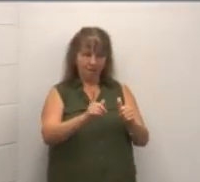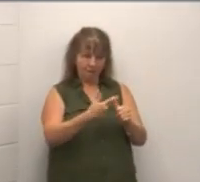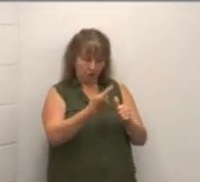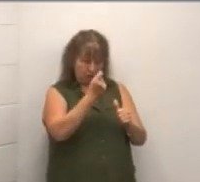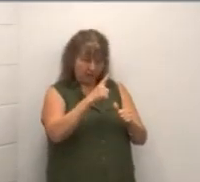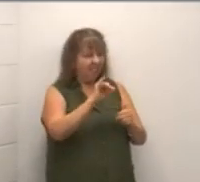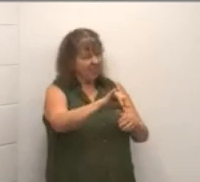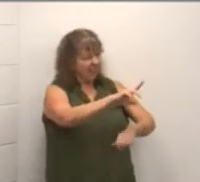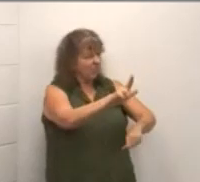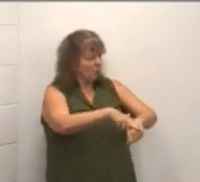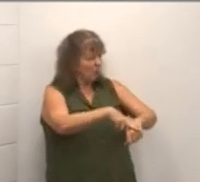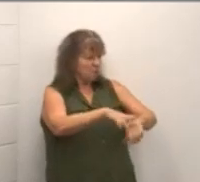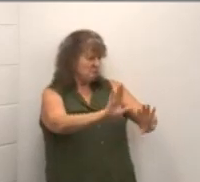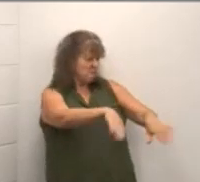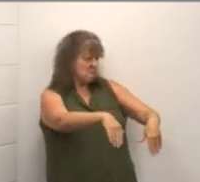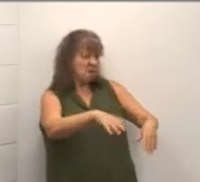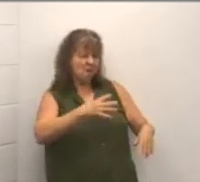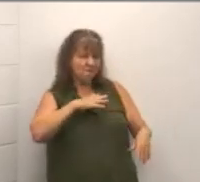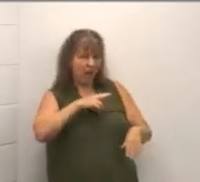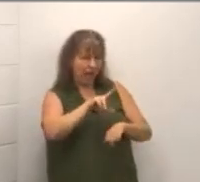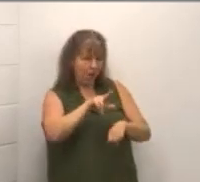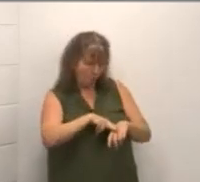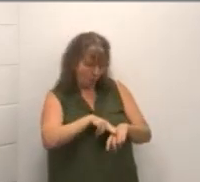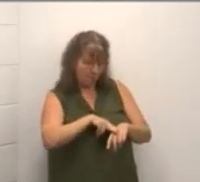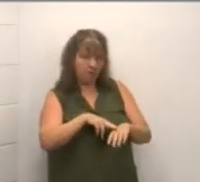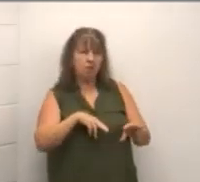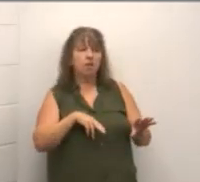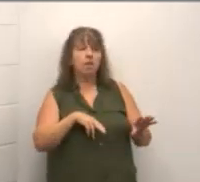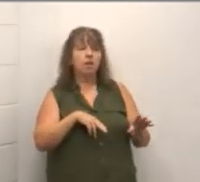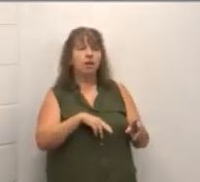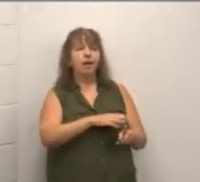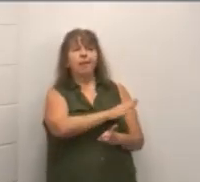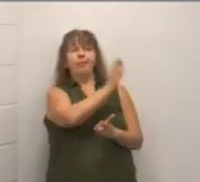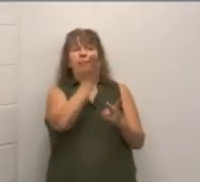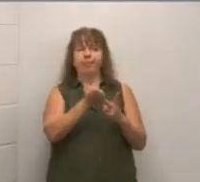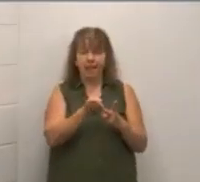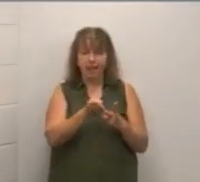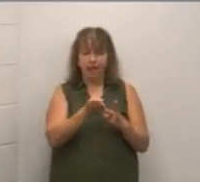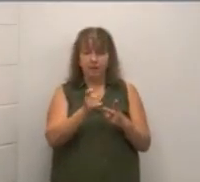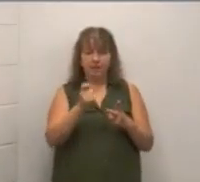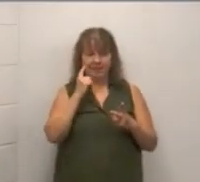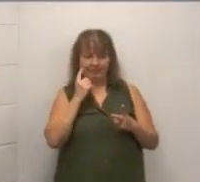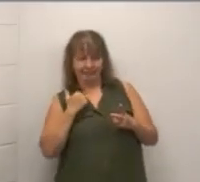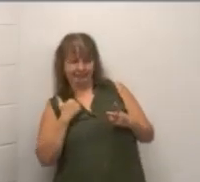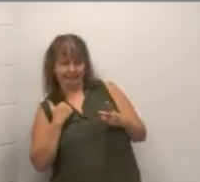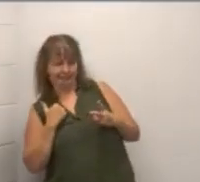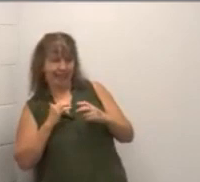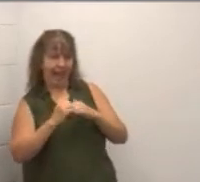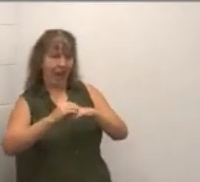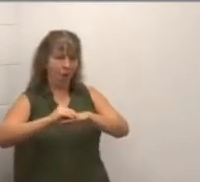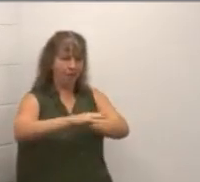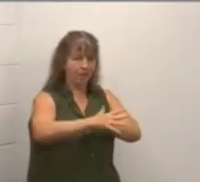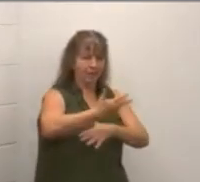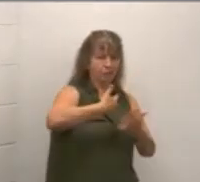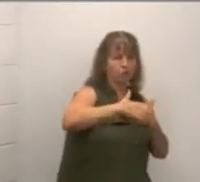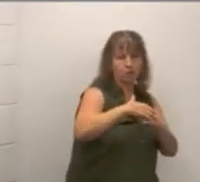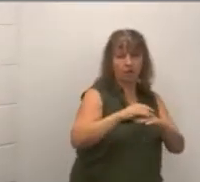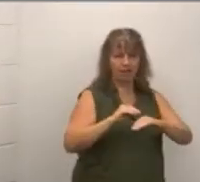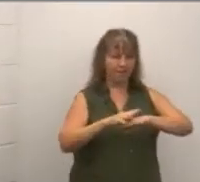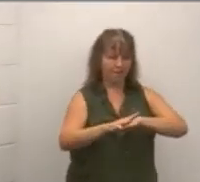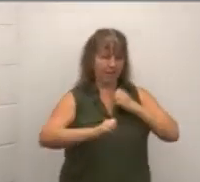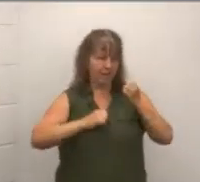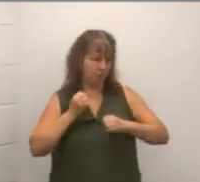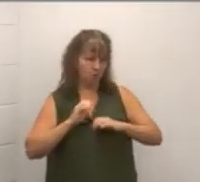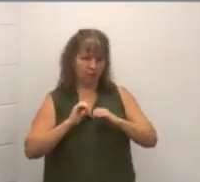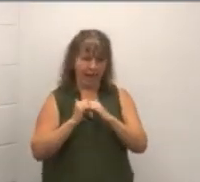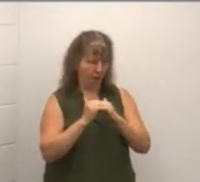we look at our values around social emotional learning again and how to make that happen.